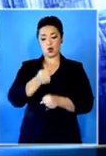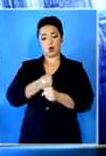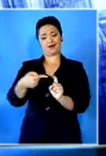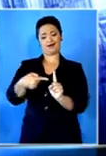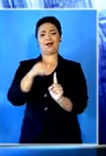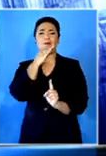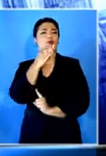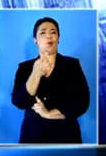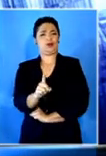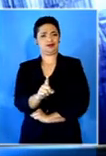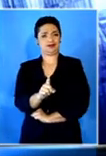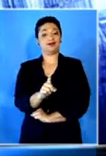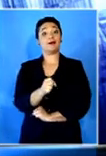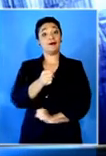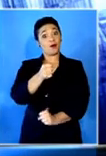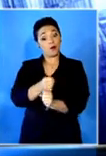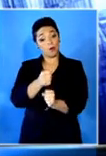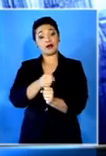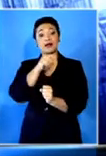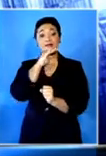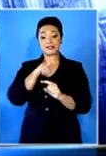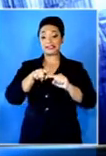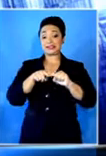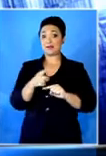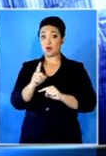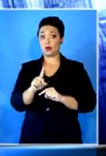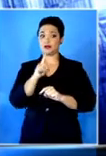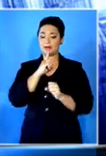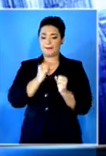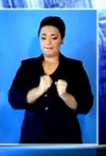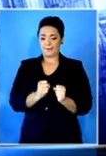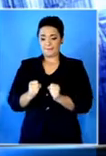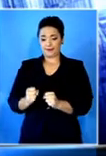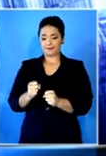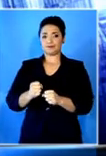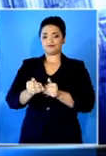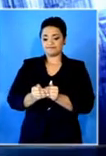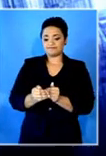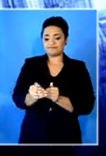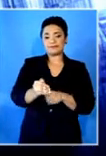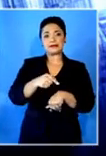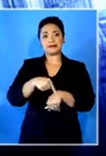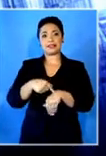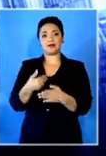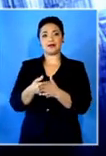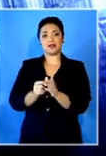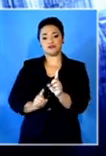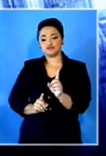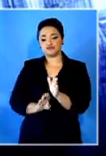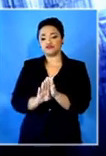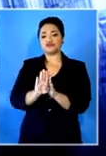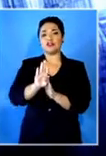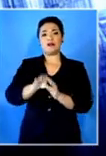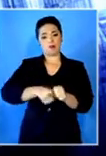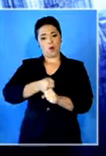the first thing. And of course, a job is something that should be dependable, static, something that has the opportunity for careerism, and that is